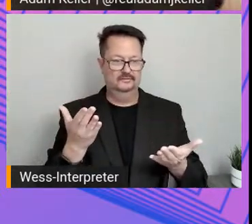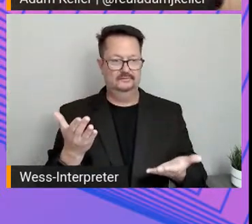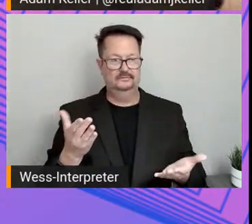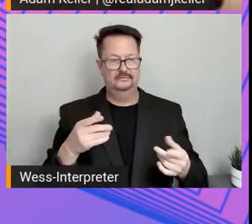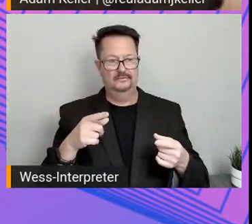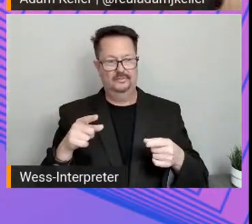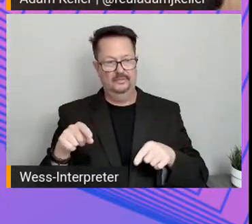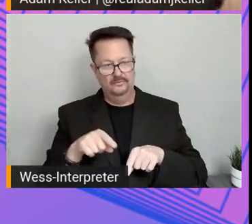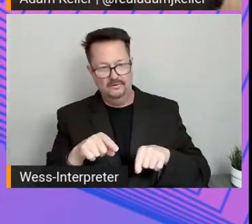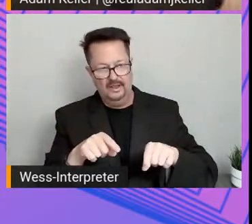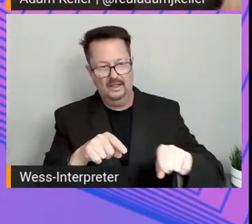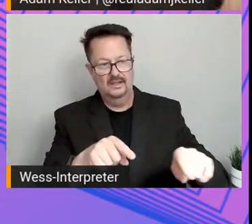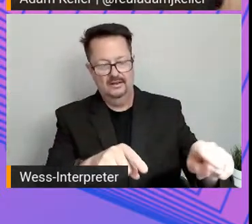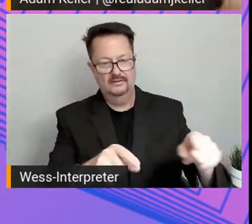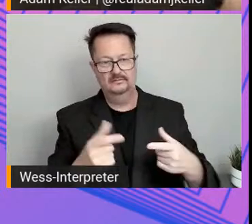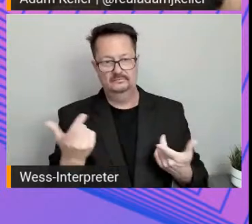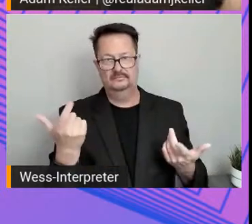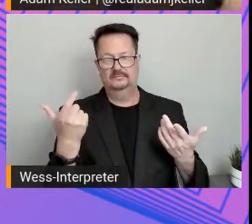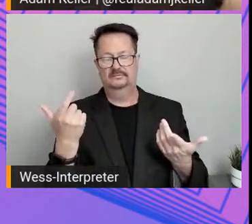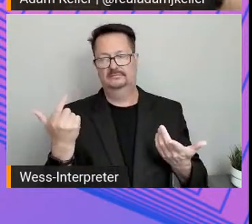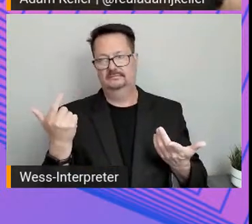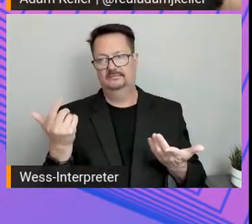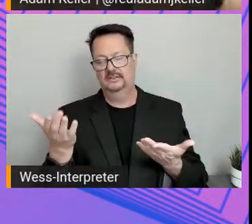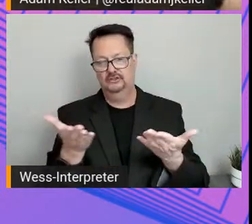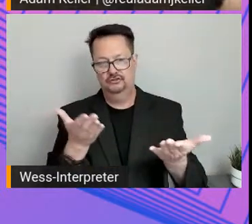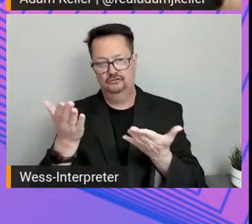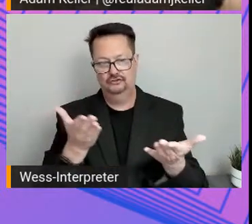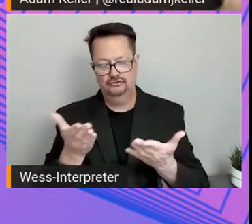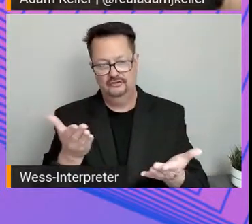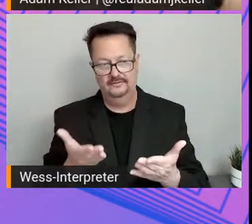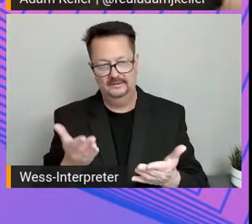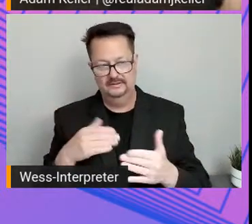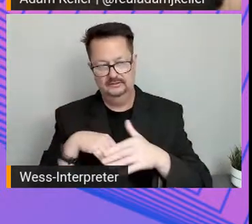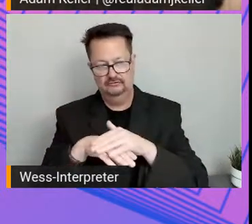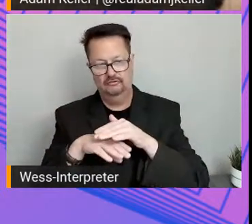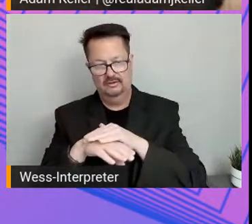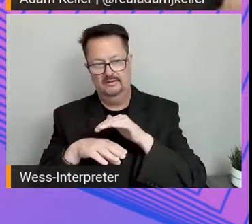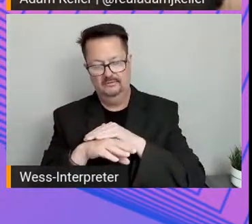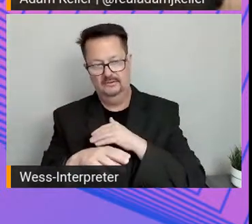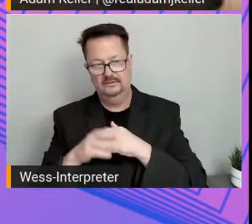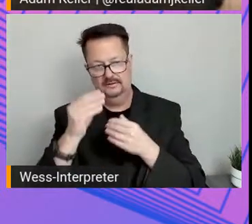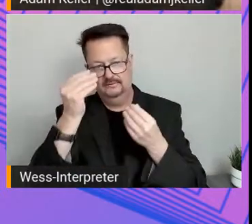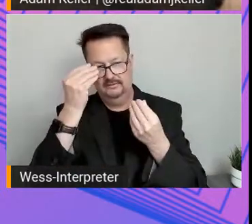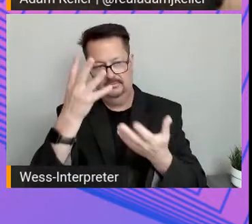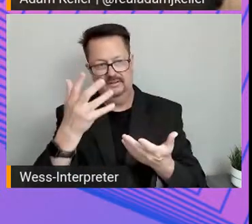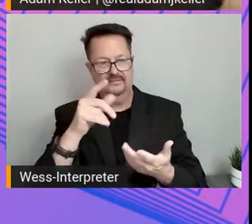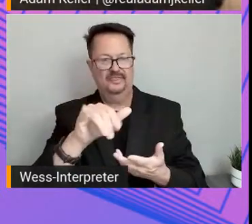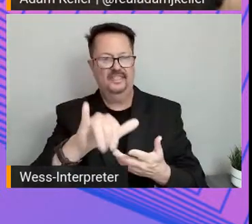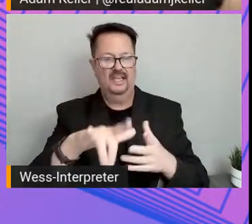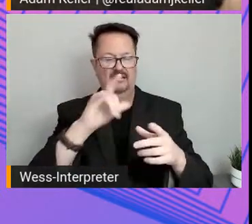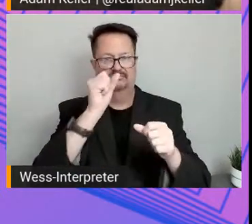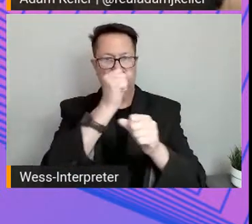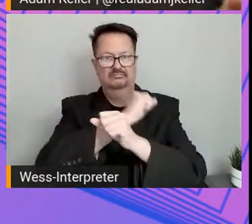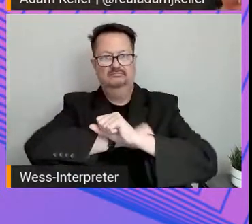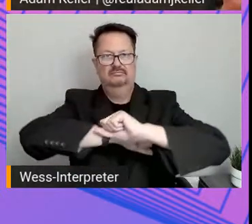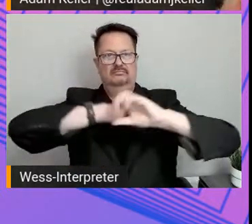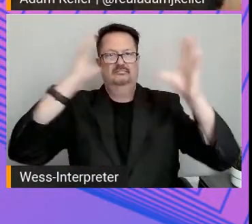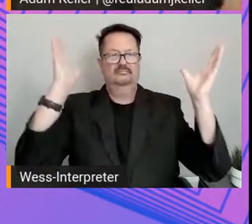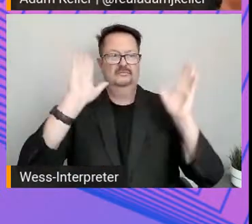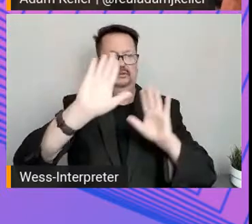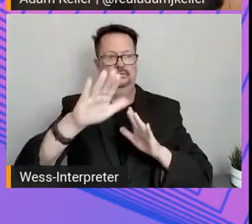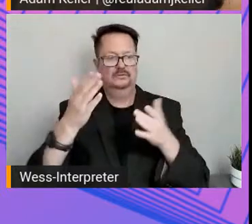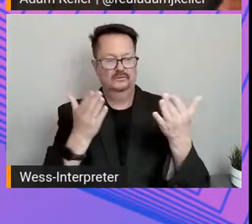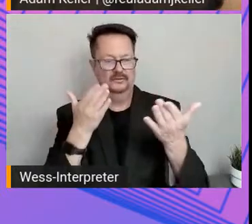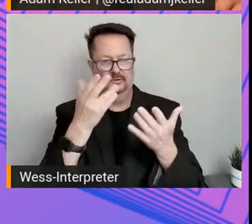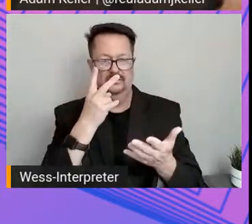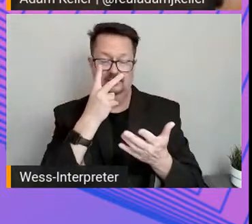routes. Here's the information about your configuration for your service. So you can see there's